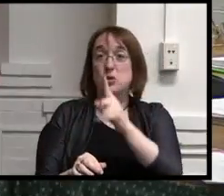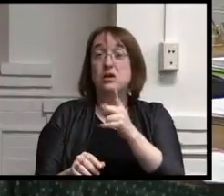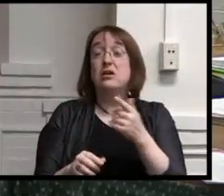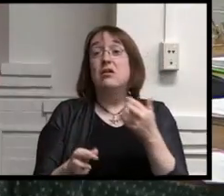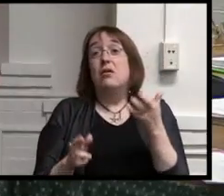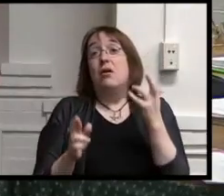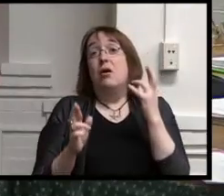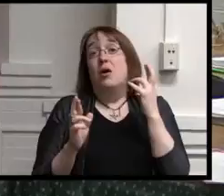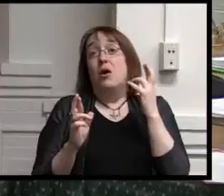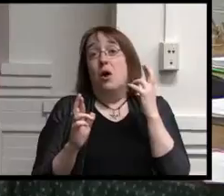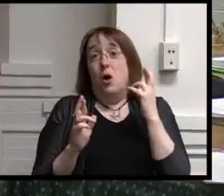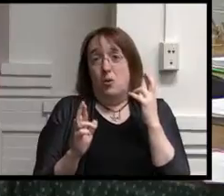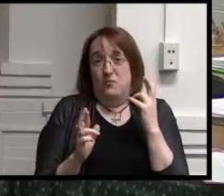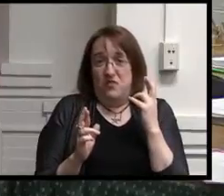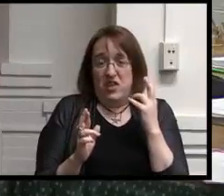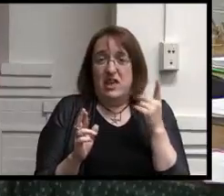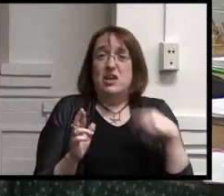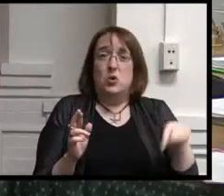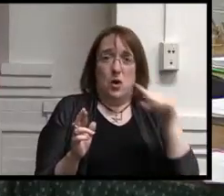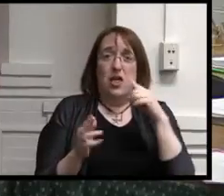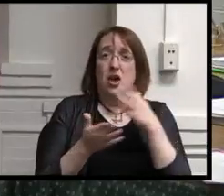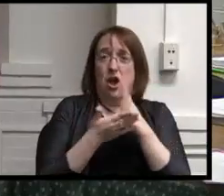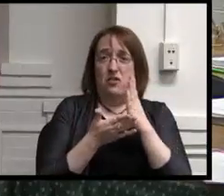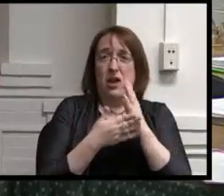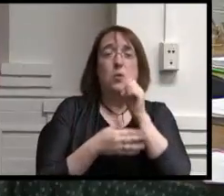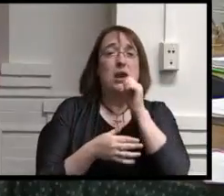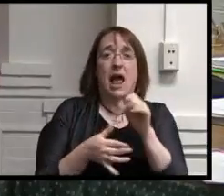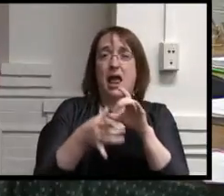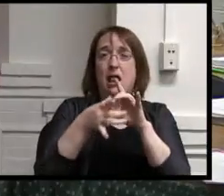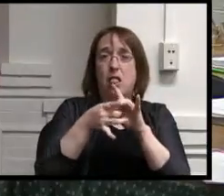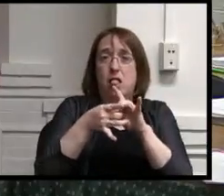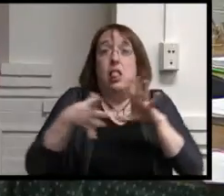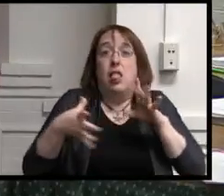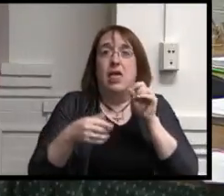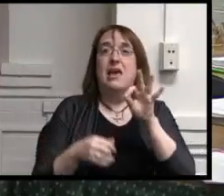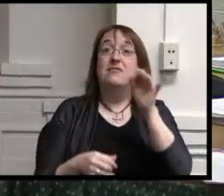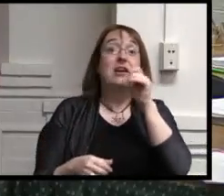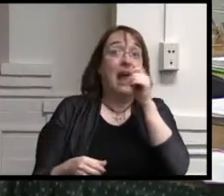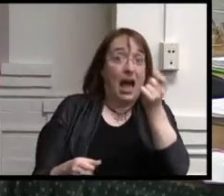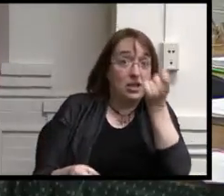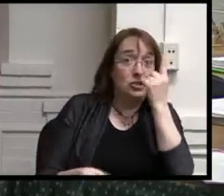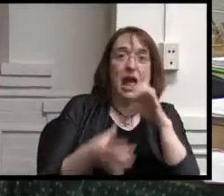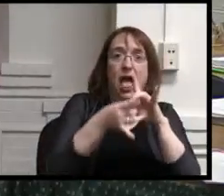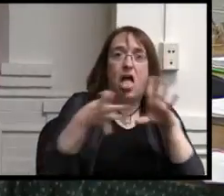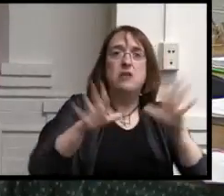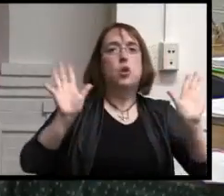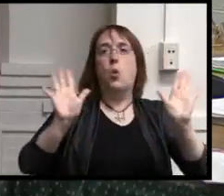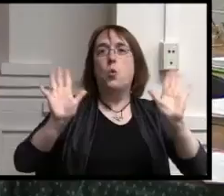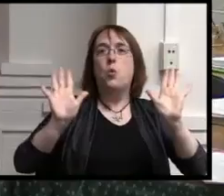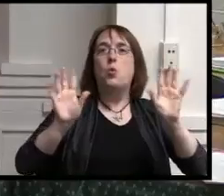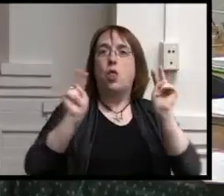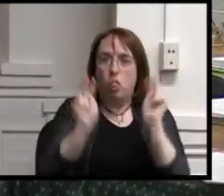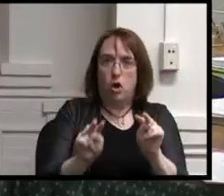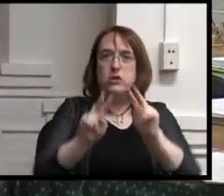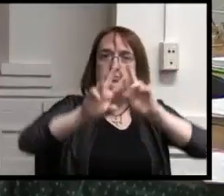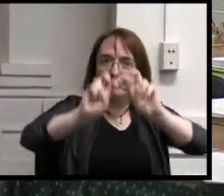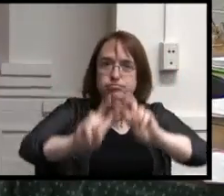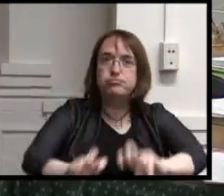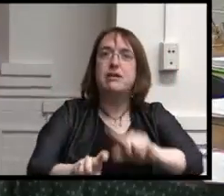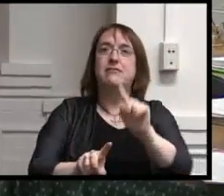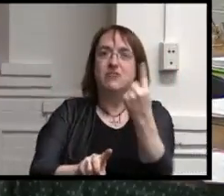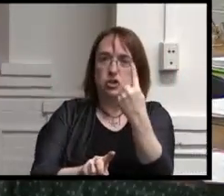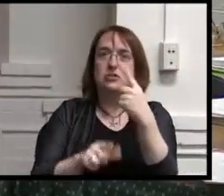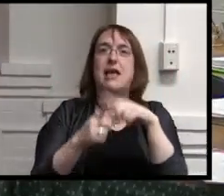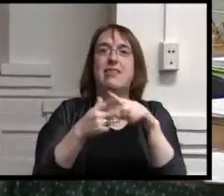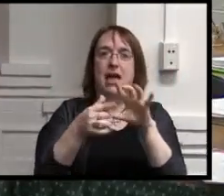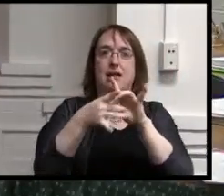hope are obvious and acceptable to you, we don't want to pull the plug on things we don't understand. We want to come to understand them and then decide whether or not we can pull the